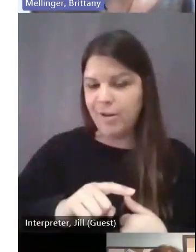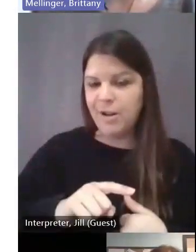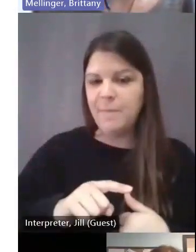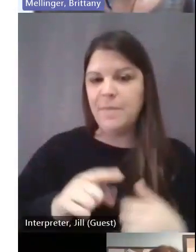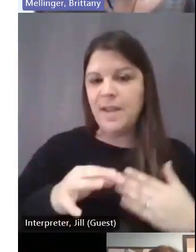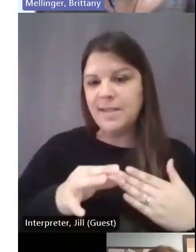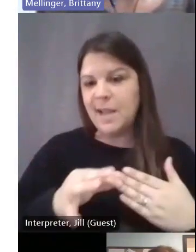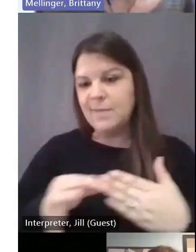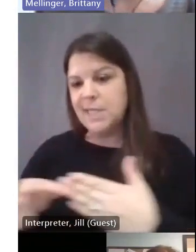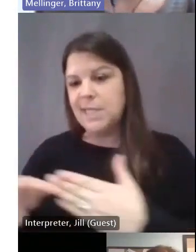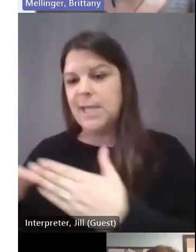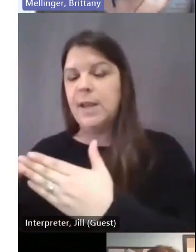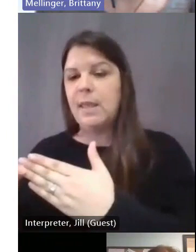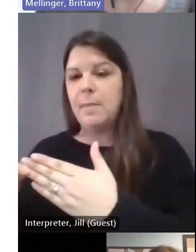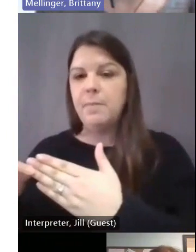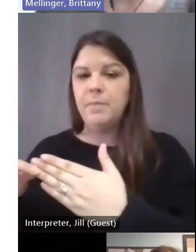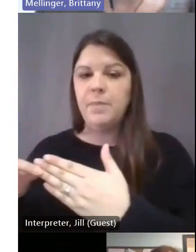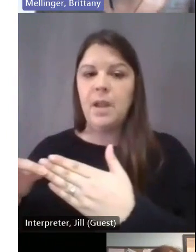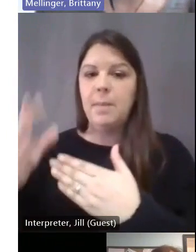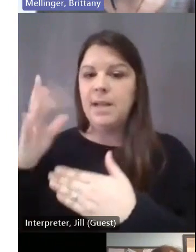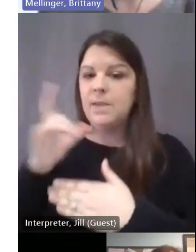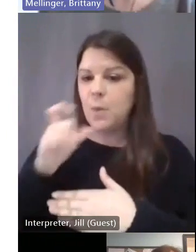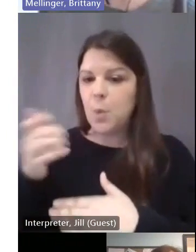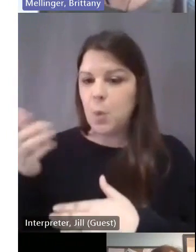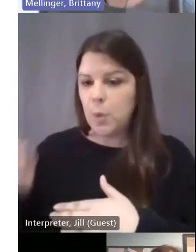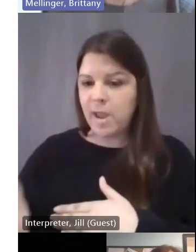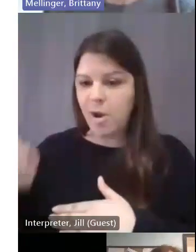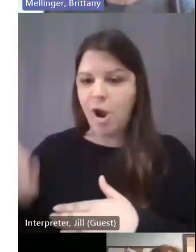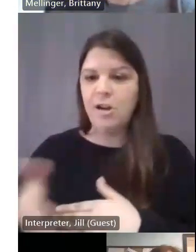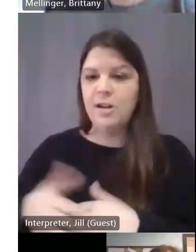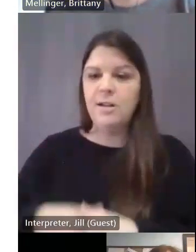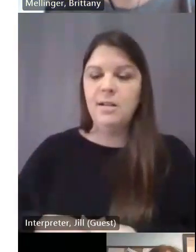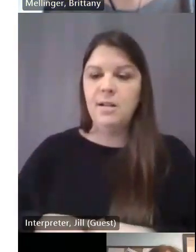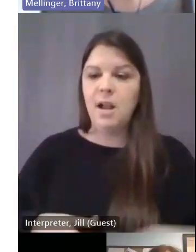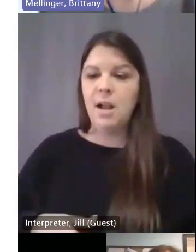steering, perhaps on national origin or ancestry.